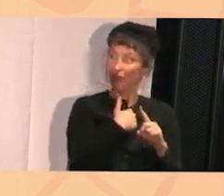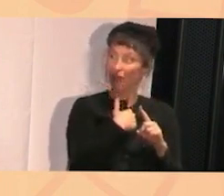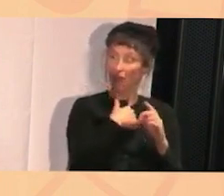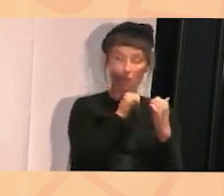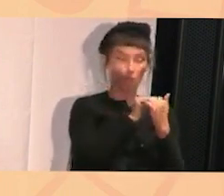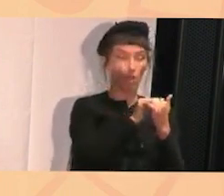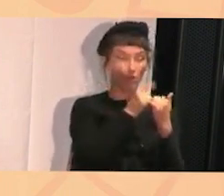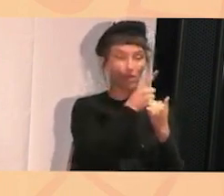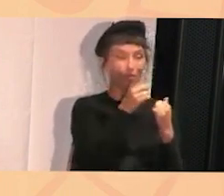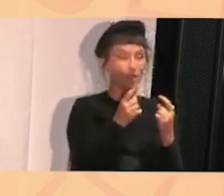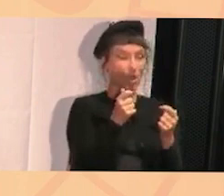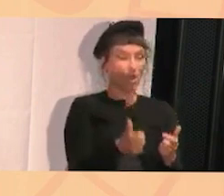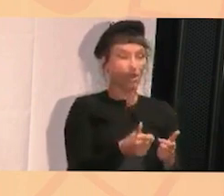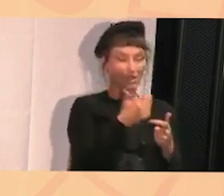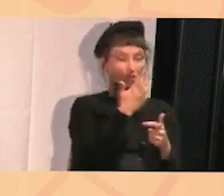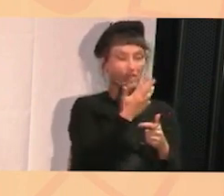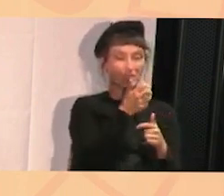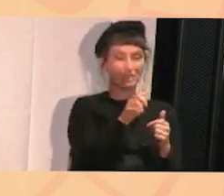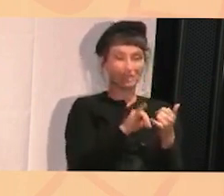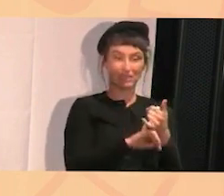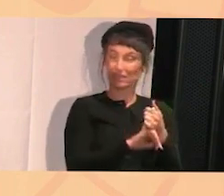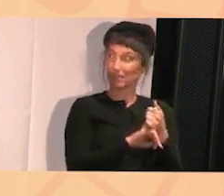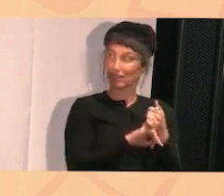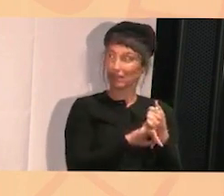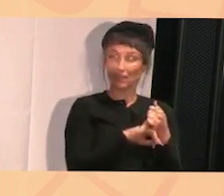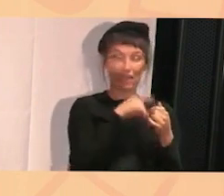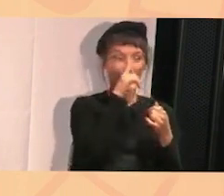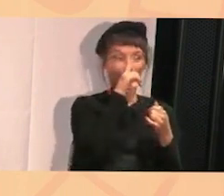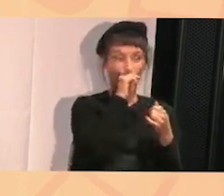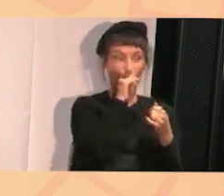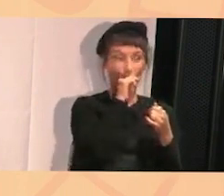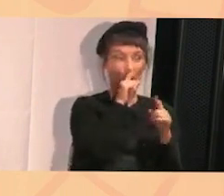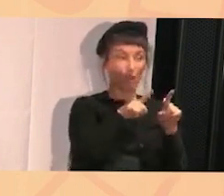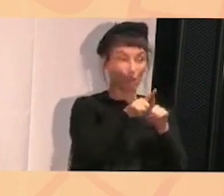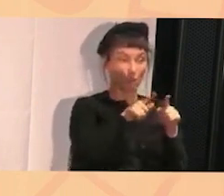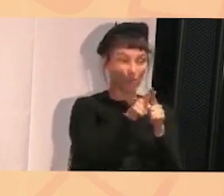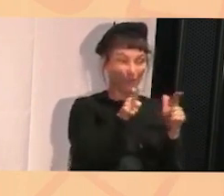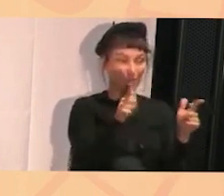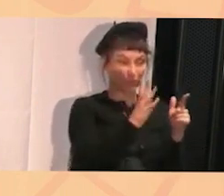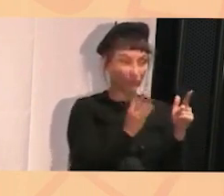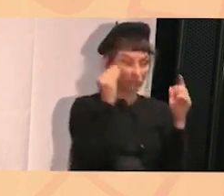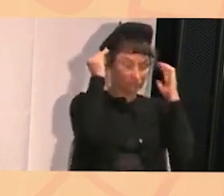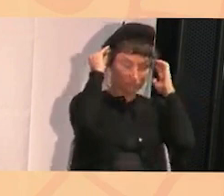60s, and been able to retain that memory of